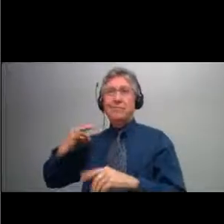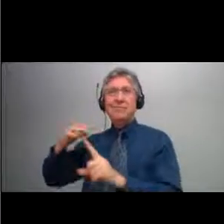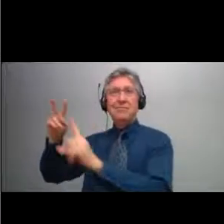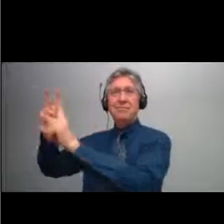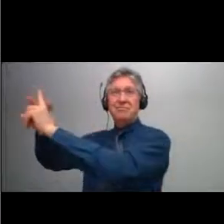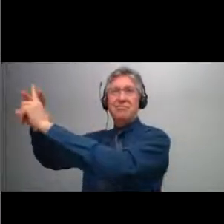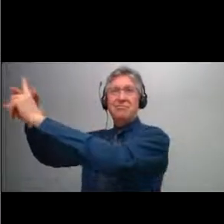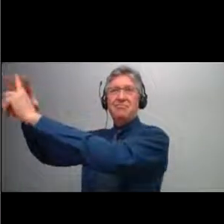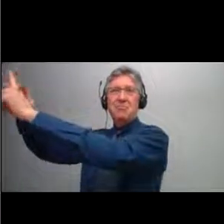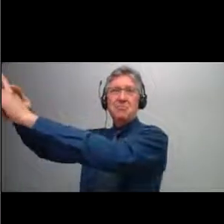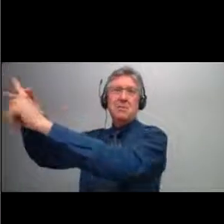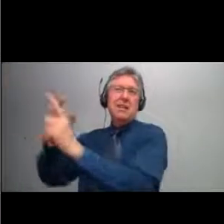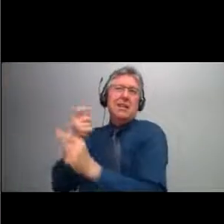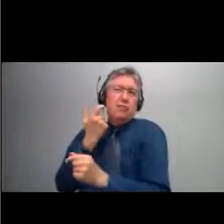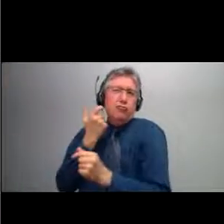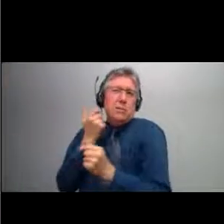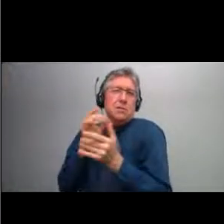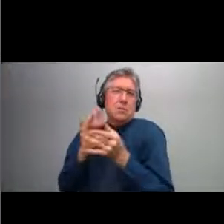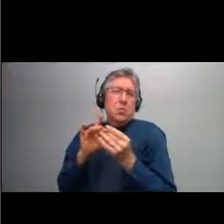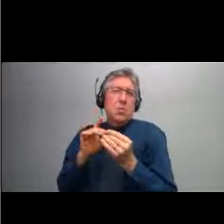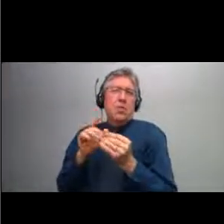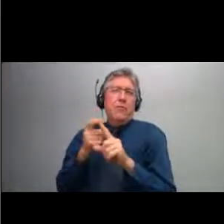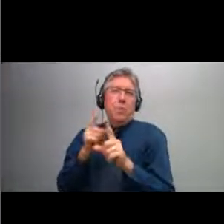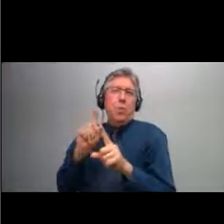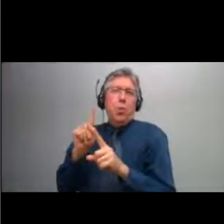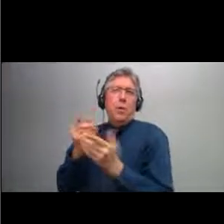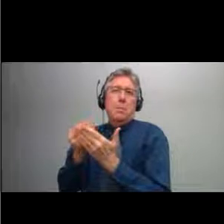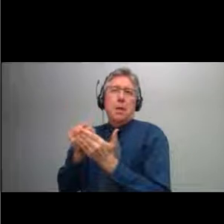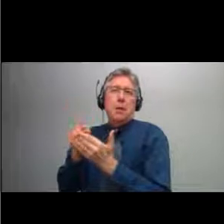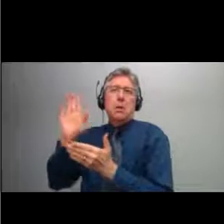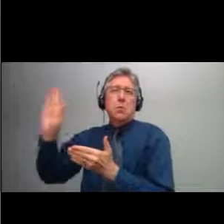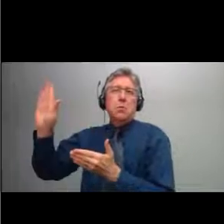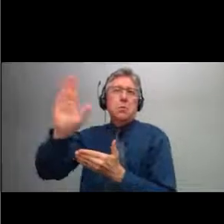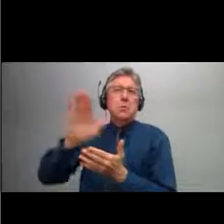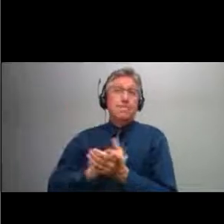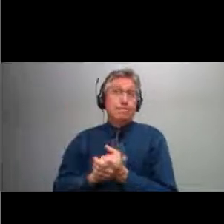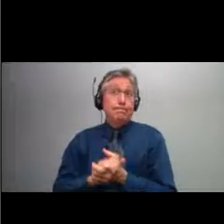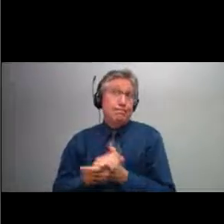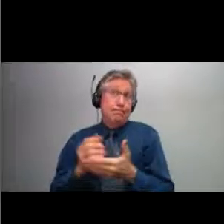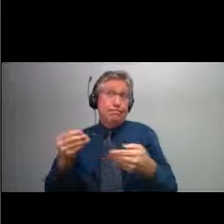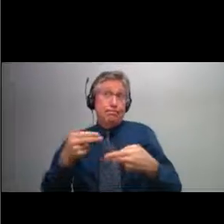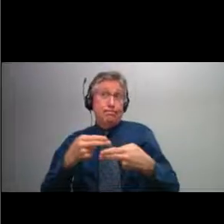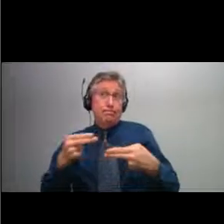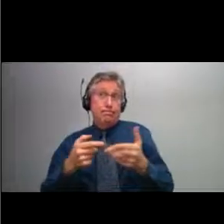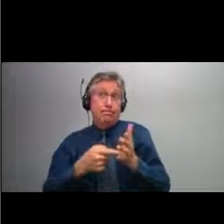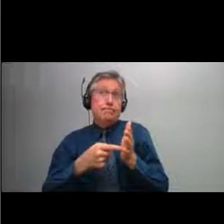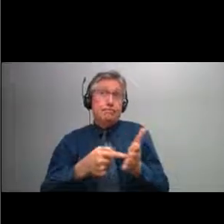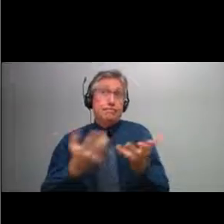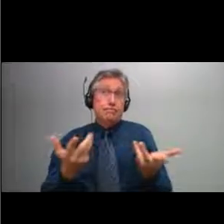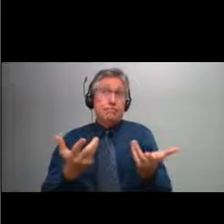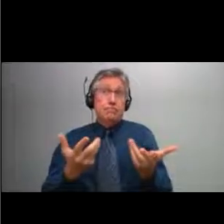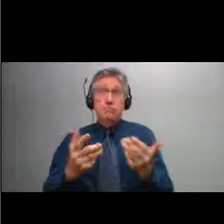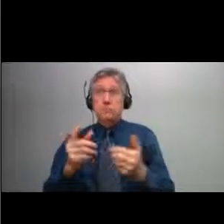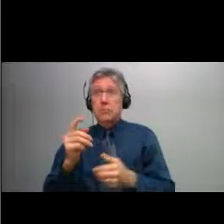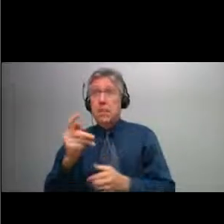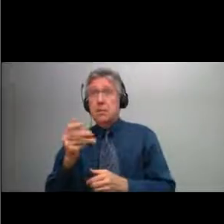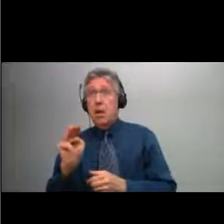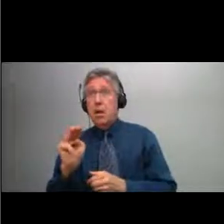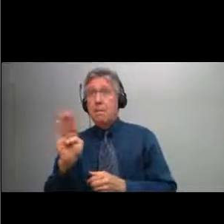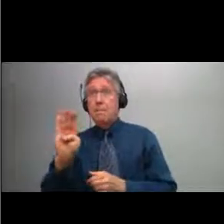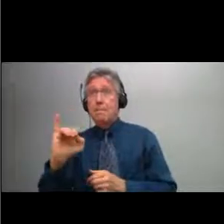that I mentioned in the funding slide. I don't know if Tom Bouchardny wants to